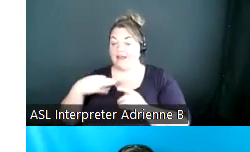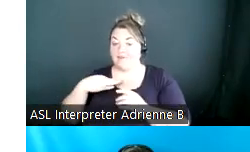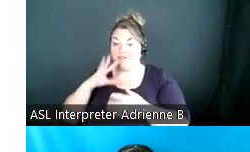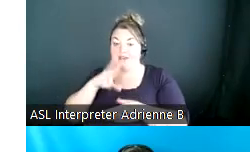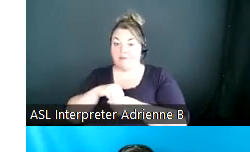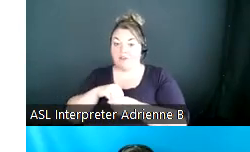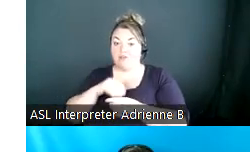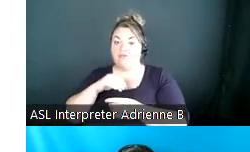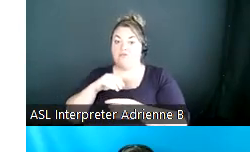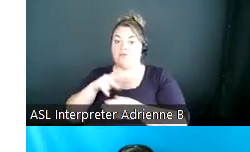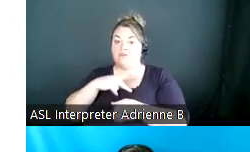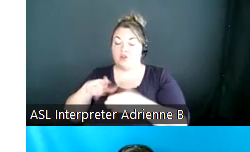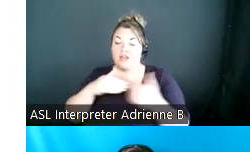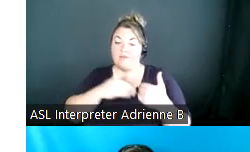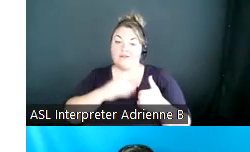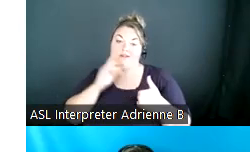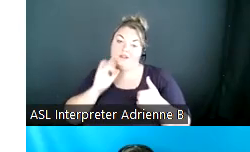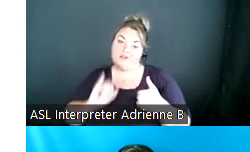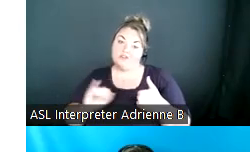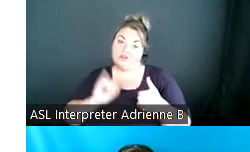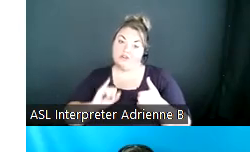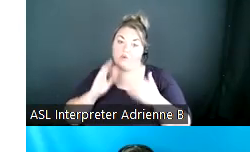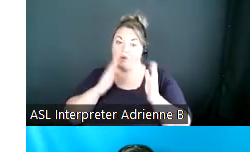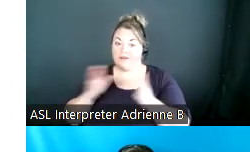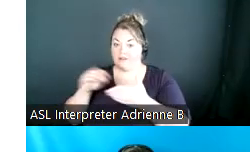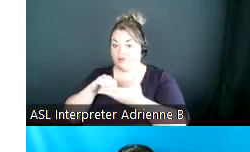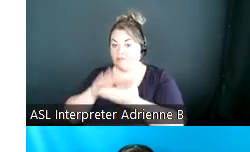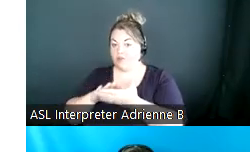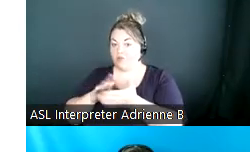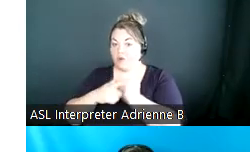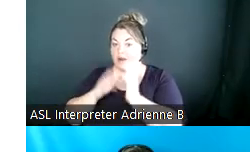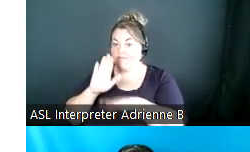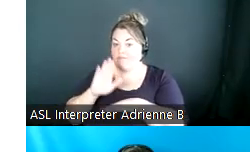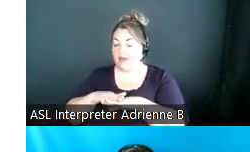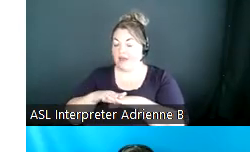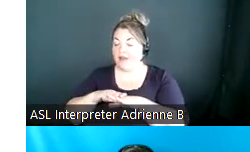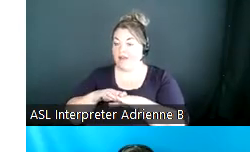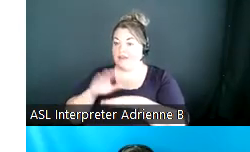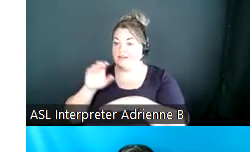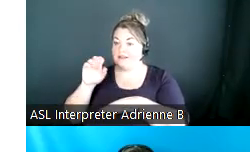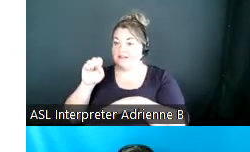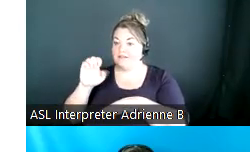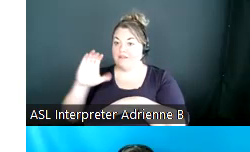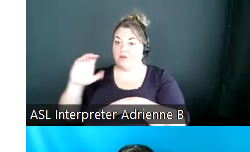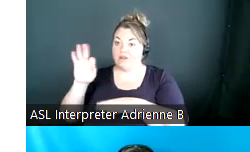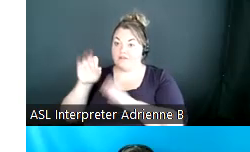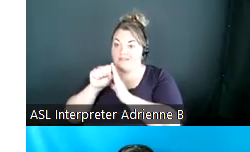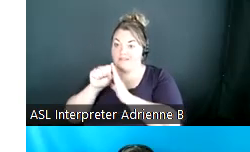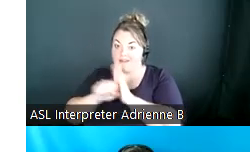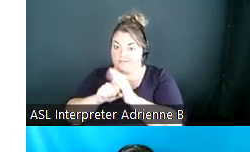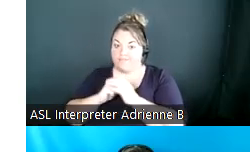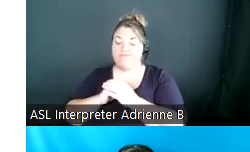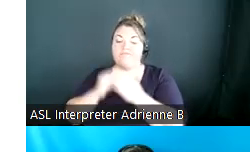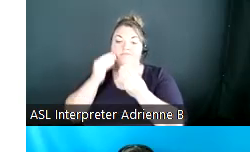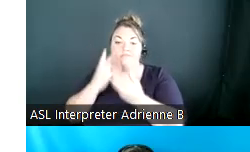like professional liability insurance, organizing documents required by the Secretary of State, information regarding